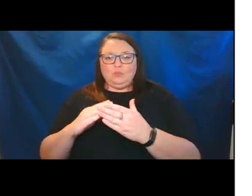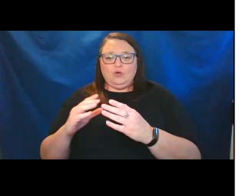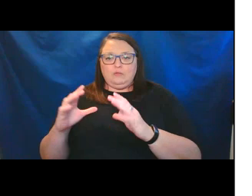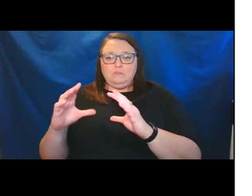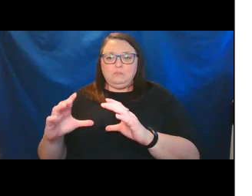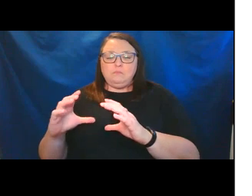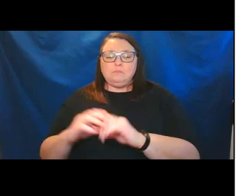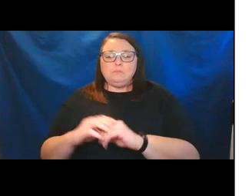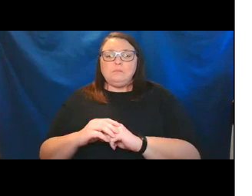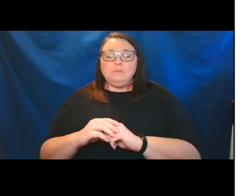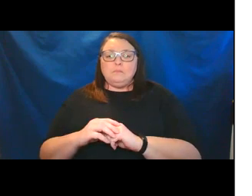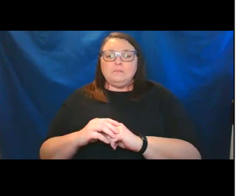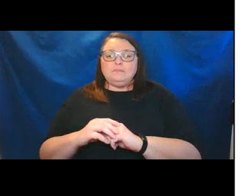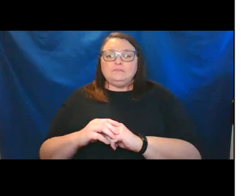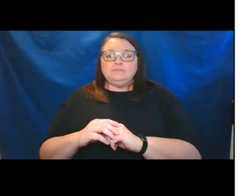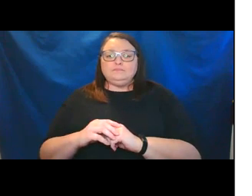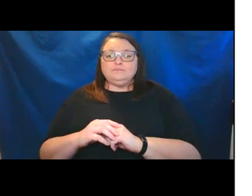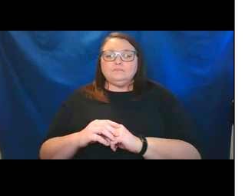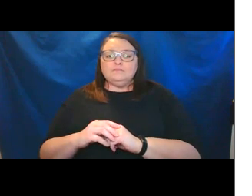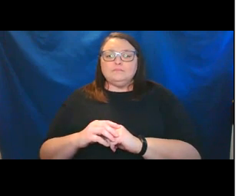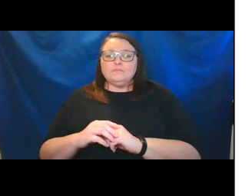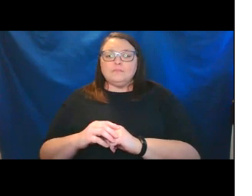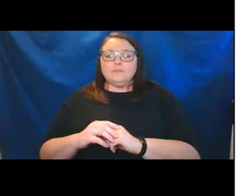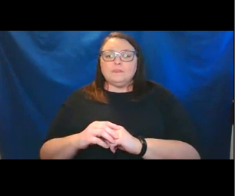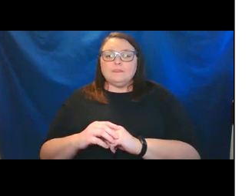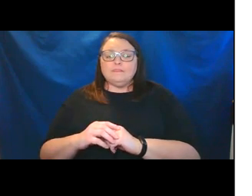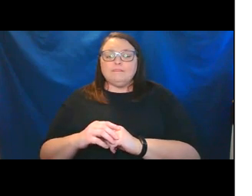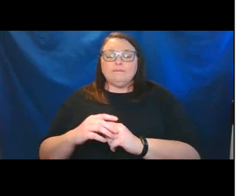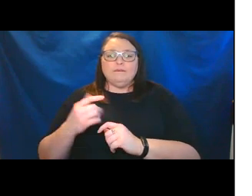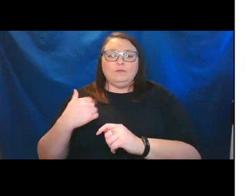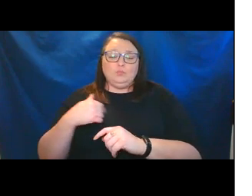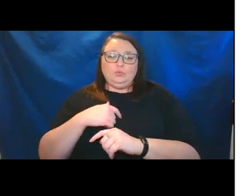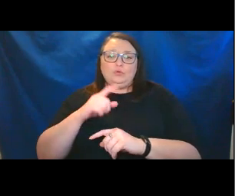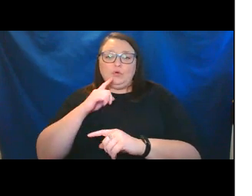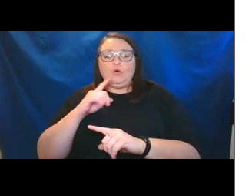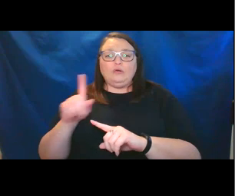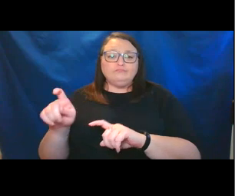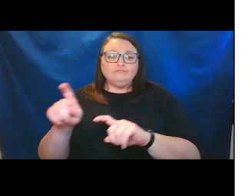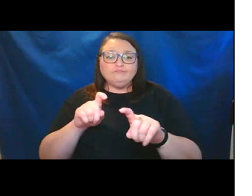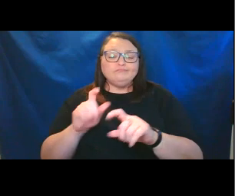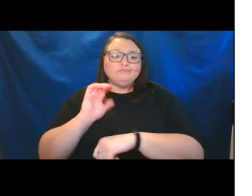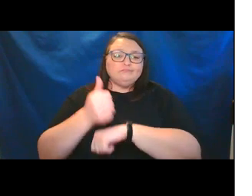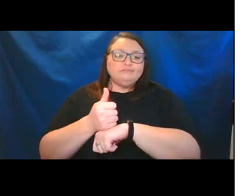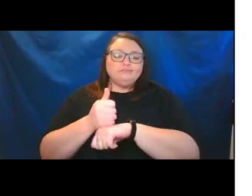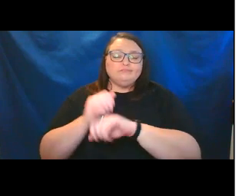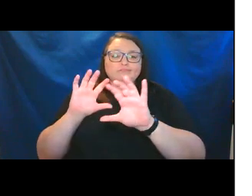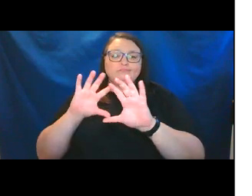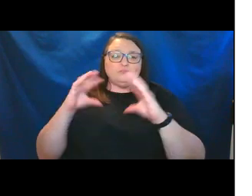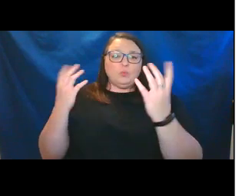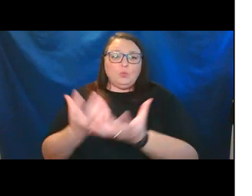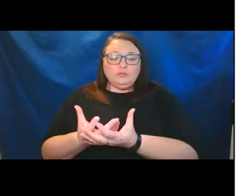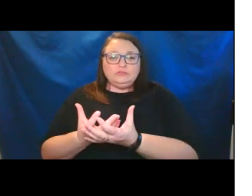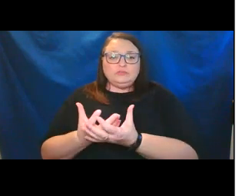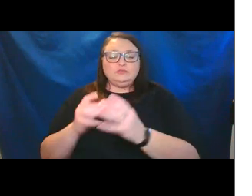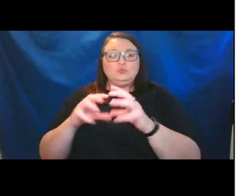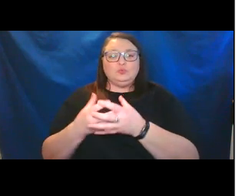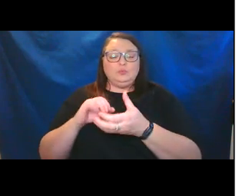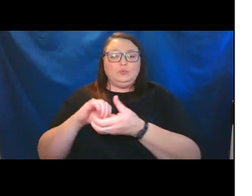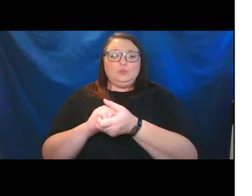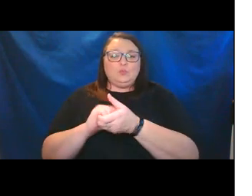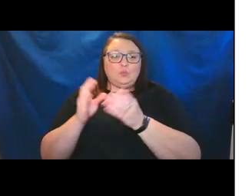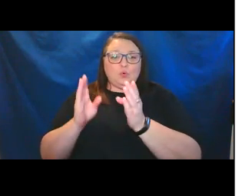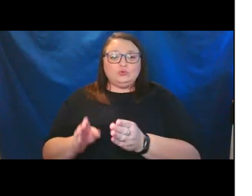plot here, where we are surveying and creating this holistic, within this holistic group of partners, to